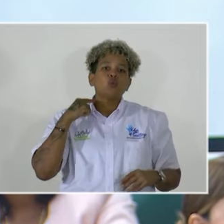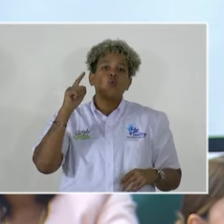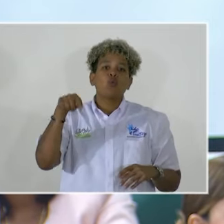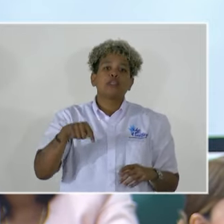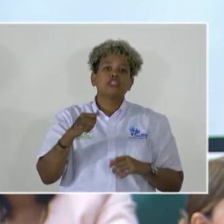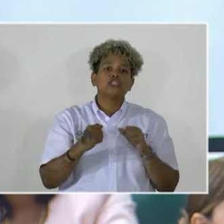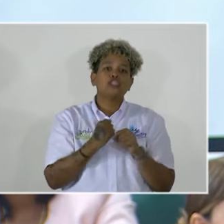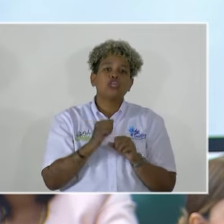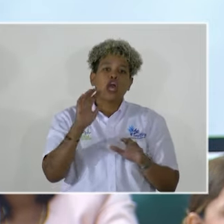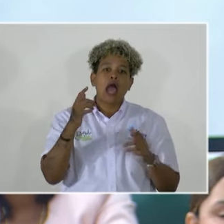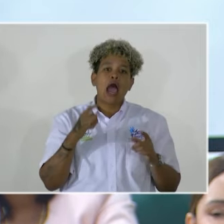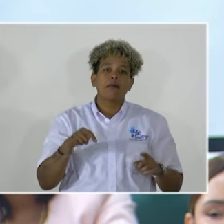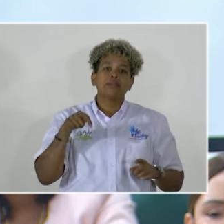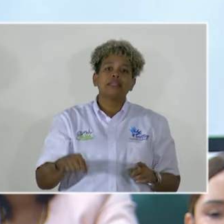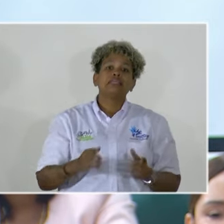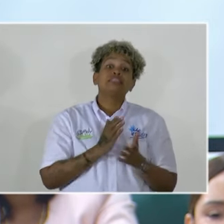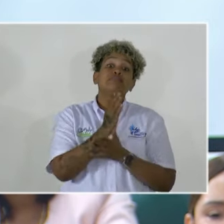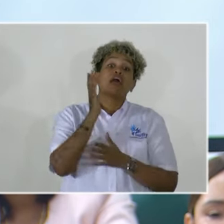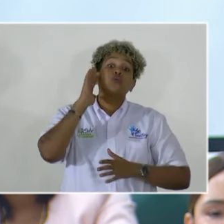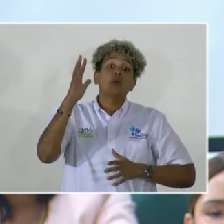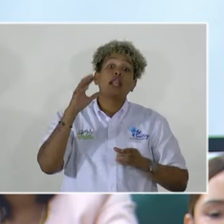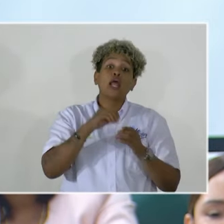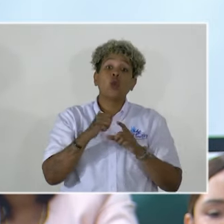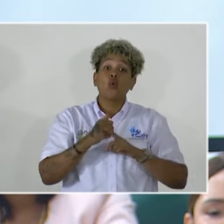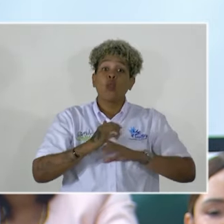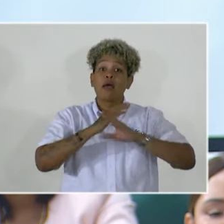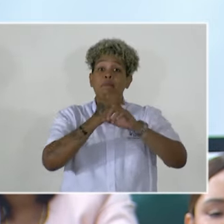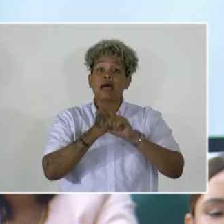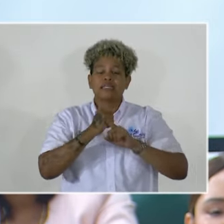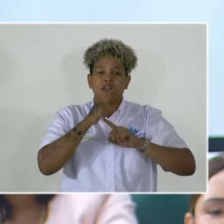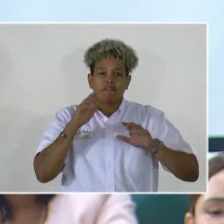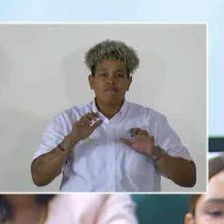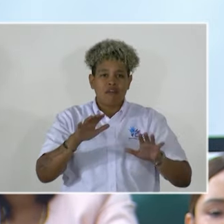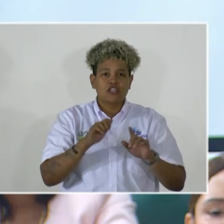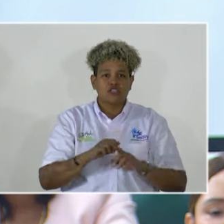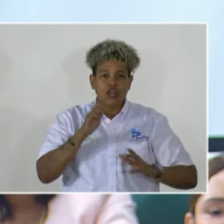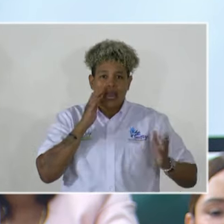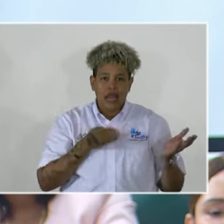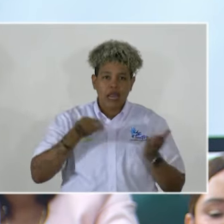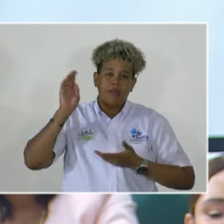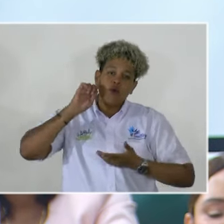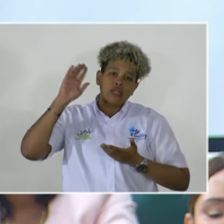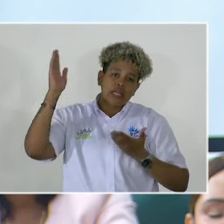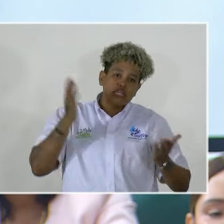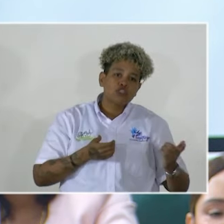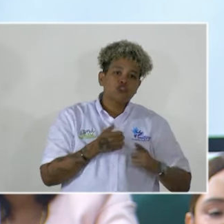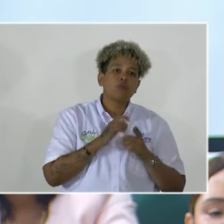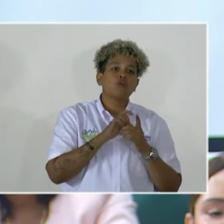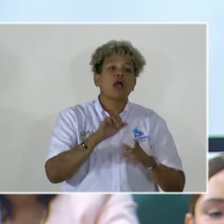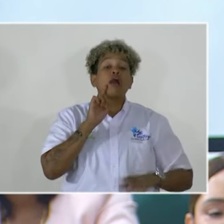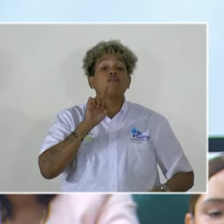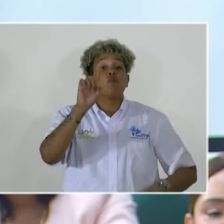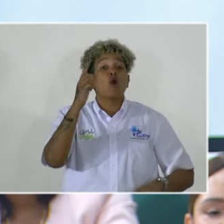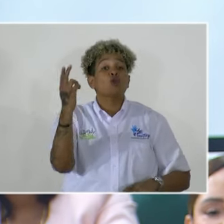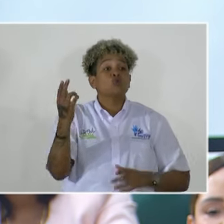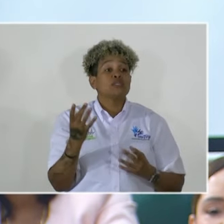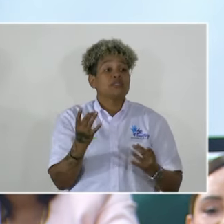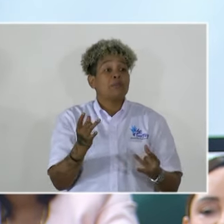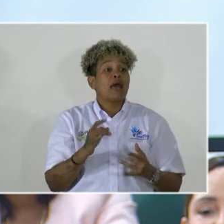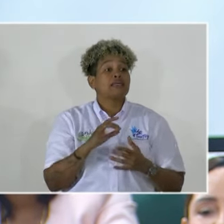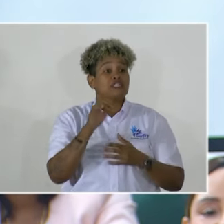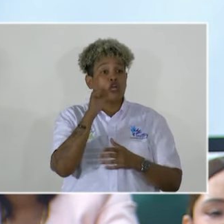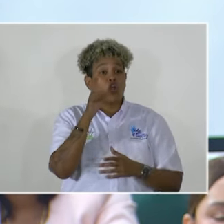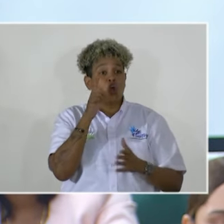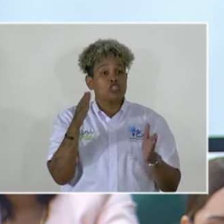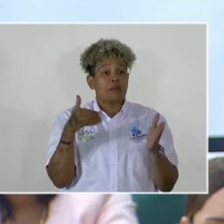year. This phase will include a ban on the manufacture, import, and distribution of single-use plastic